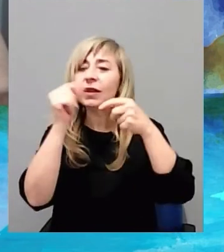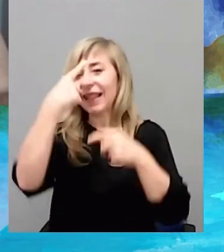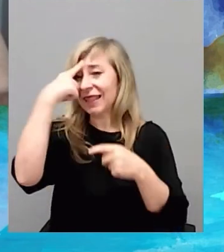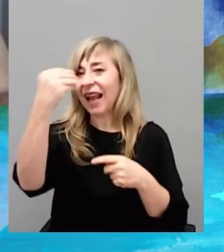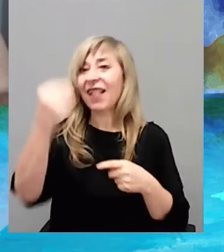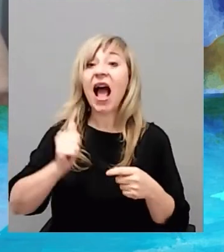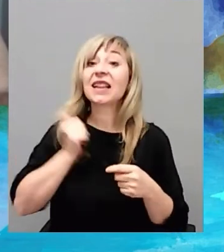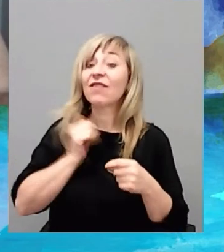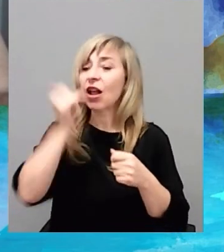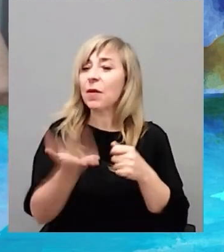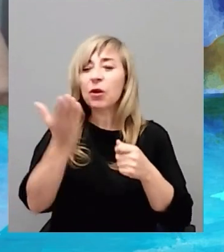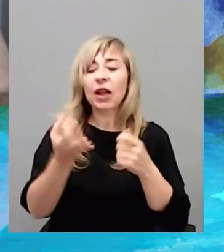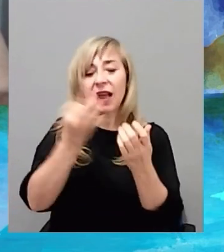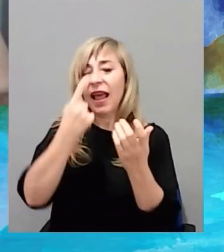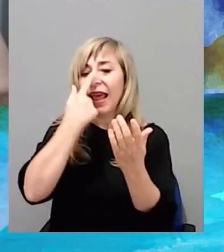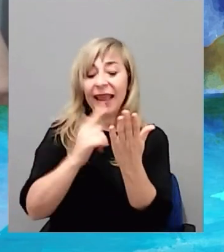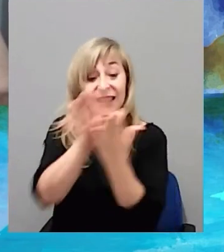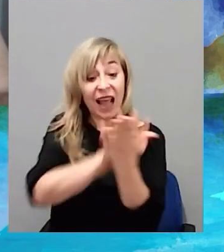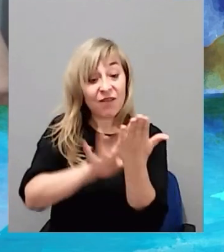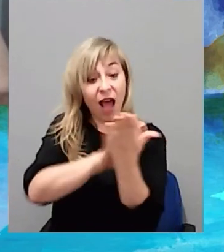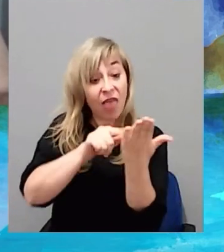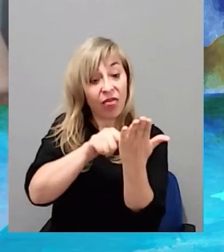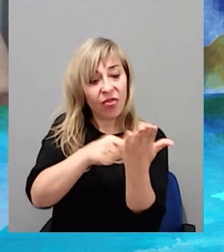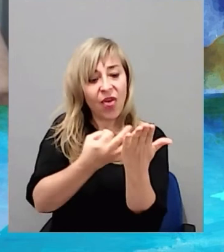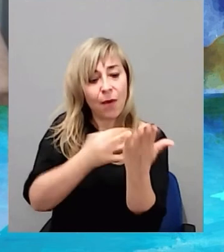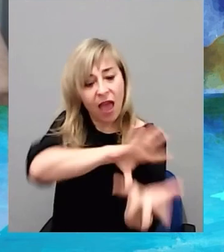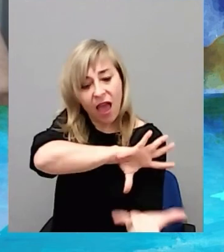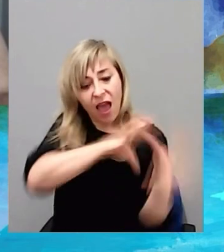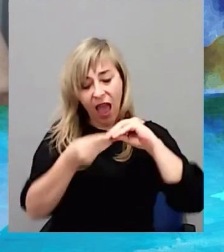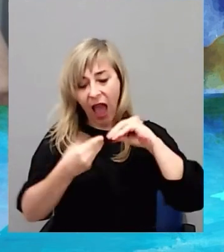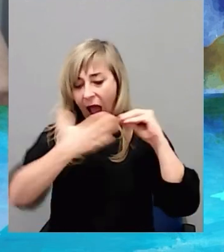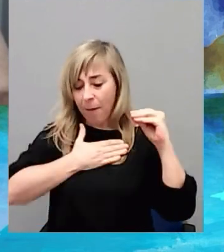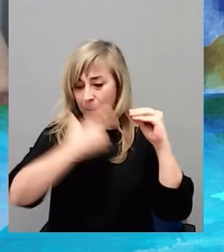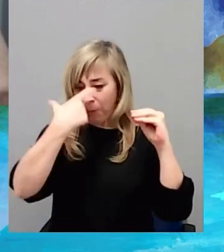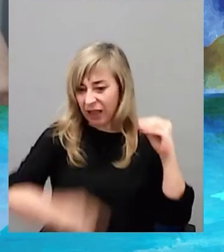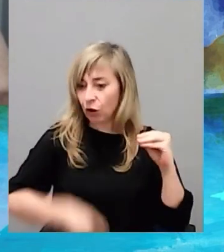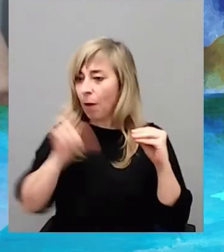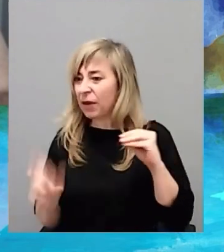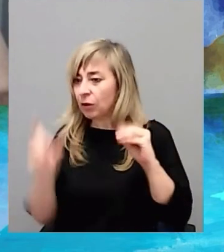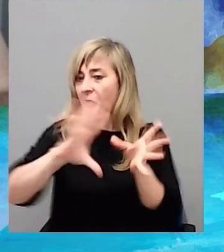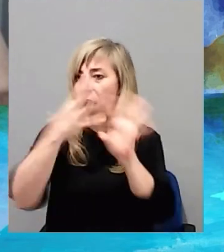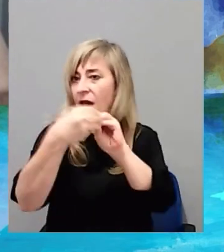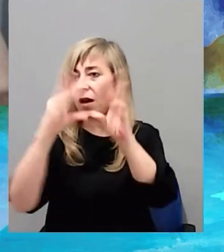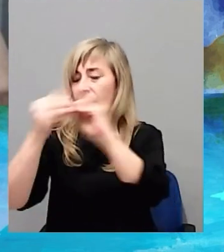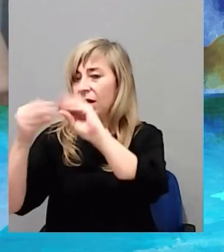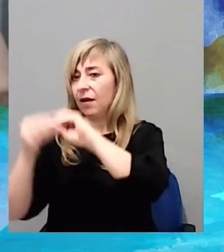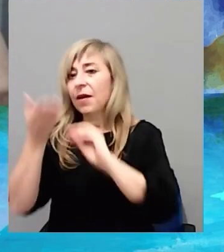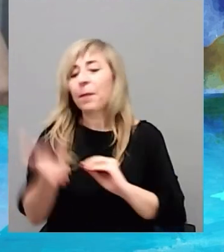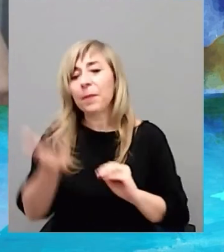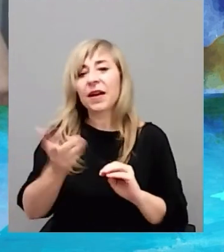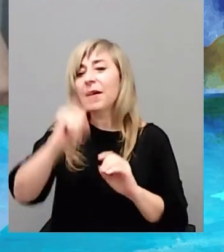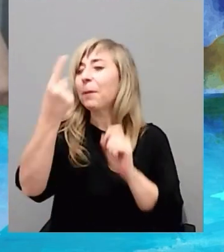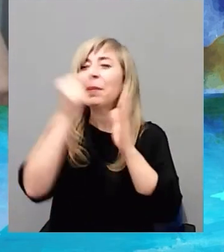artificial intelligence adapted to the interface of each person: simplifying with the premise